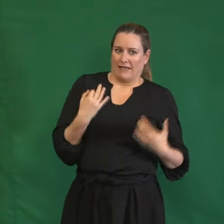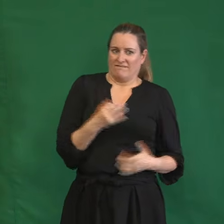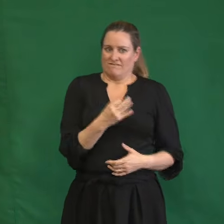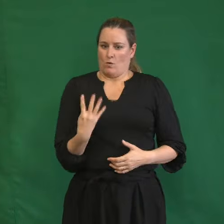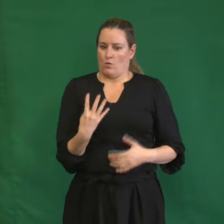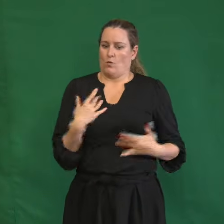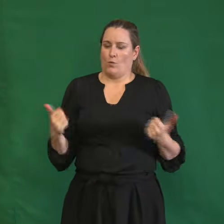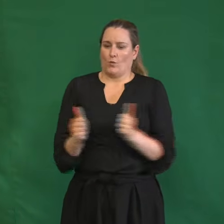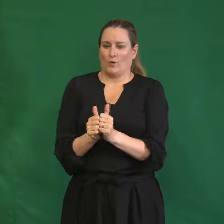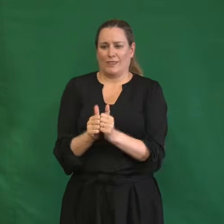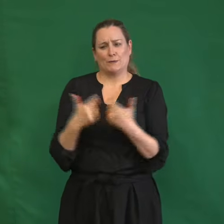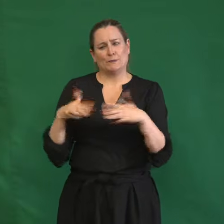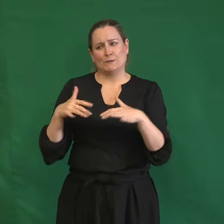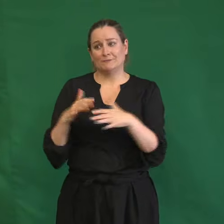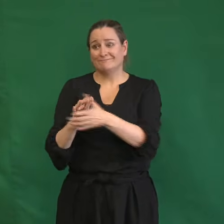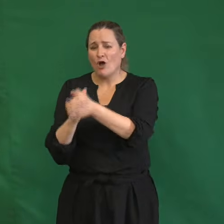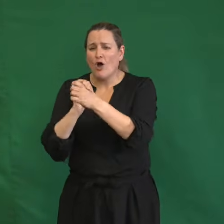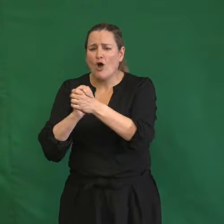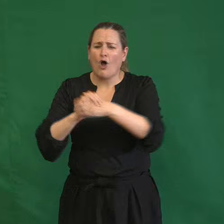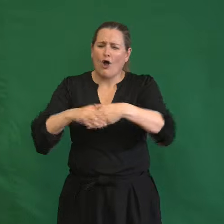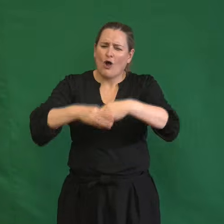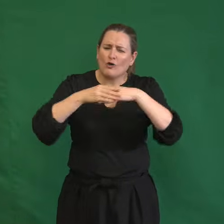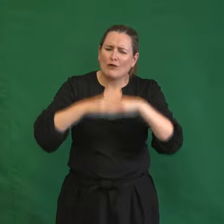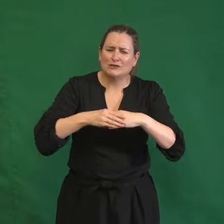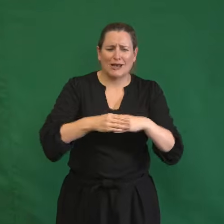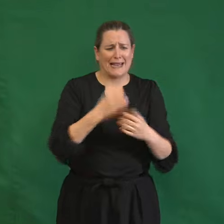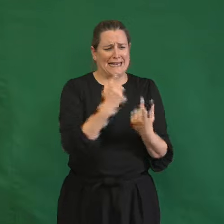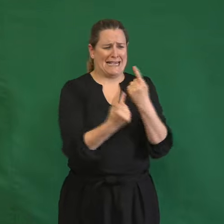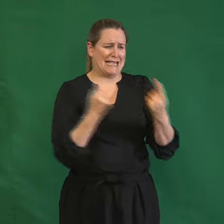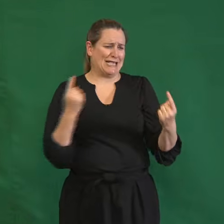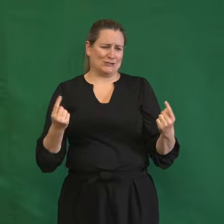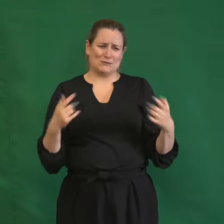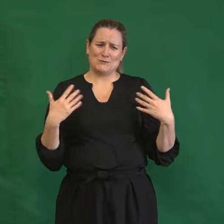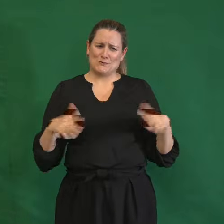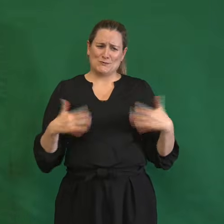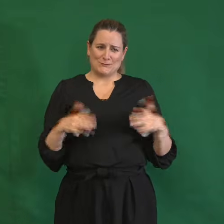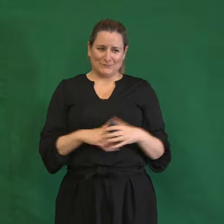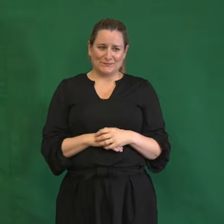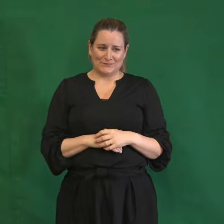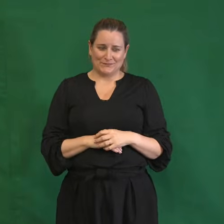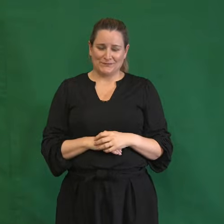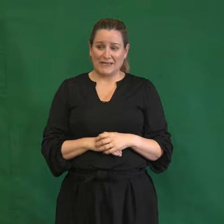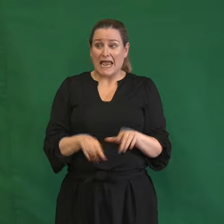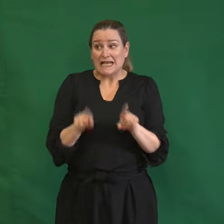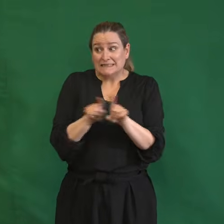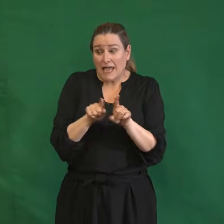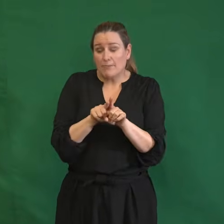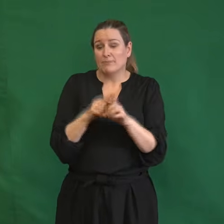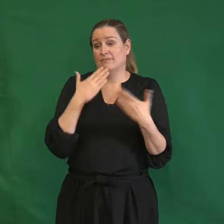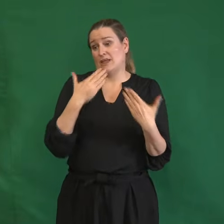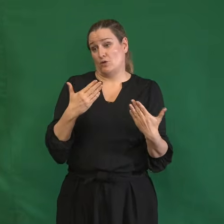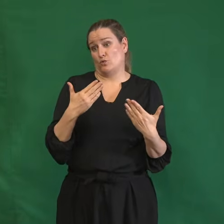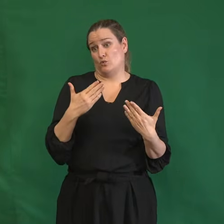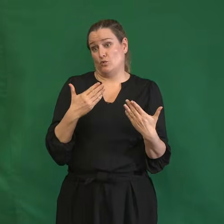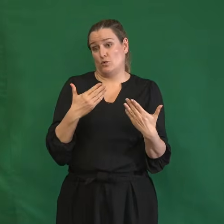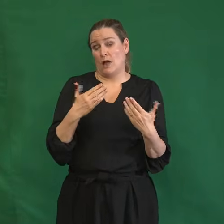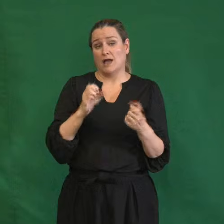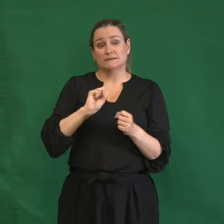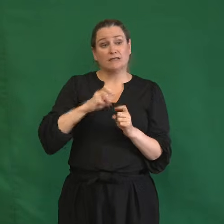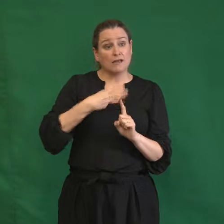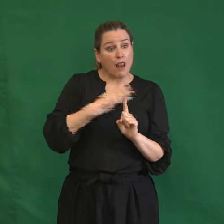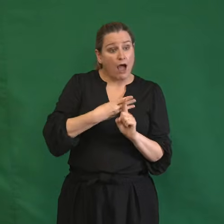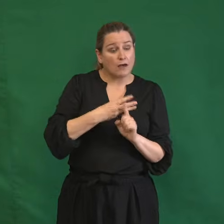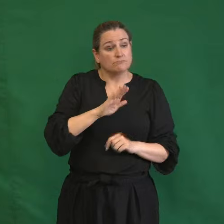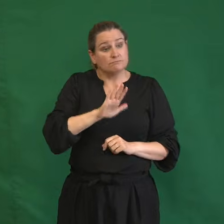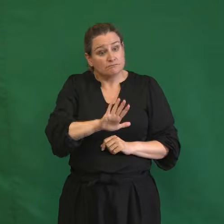to congratulate all of you that have engaged robustly. I want to lastly thank the SADiLaR staff, those who are here